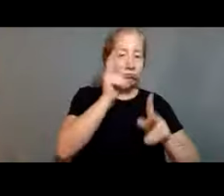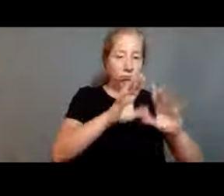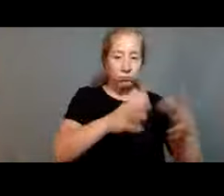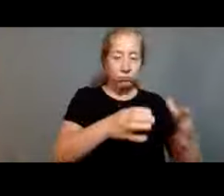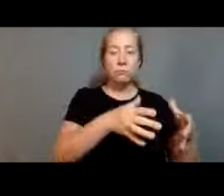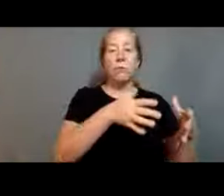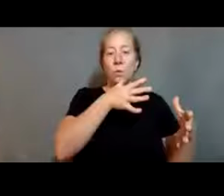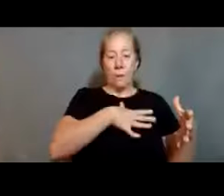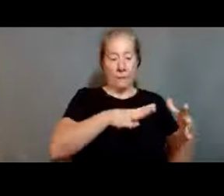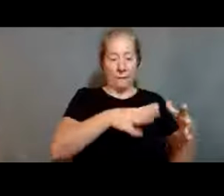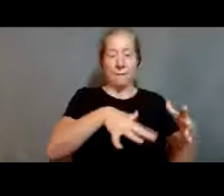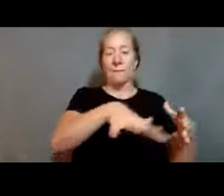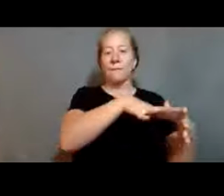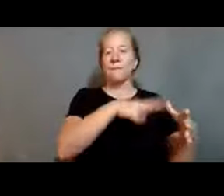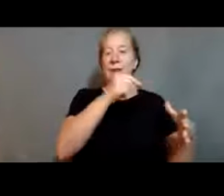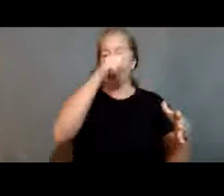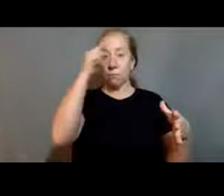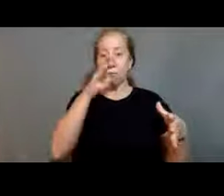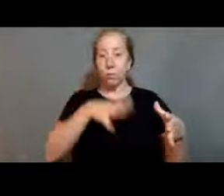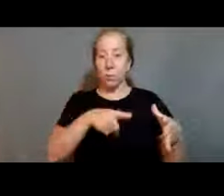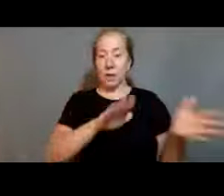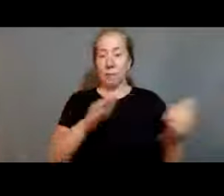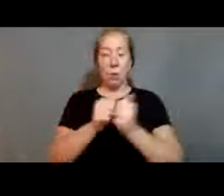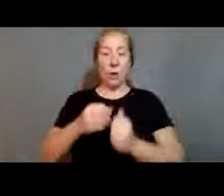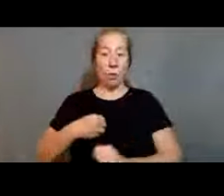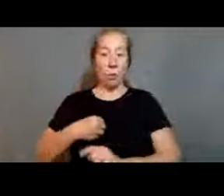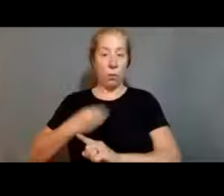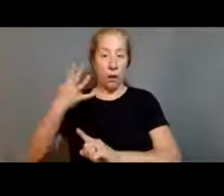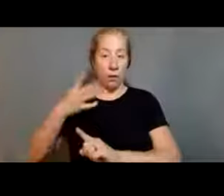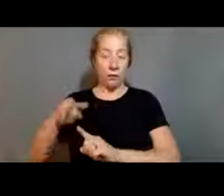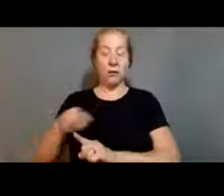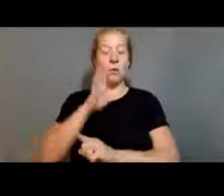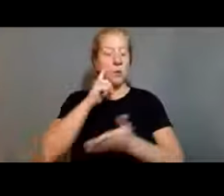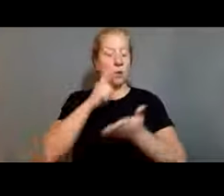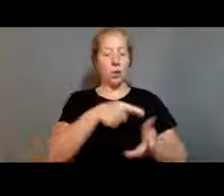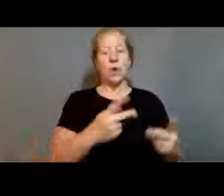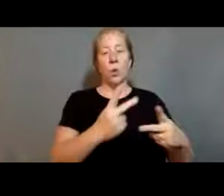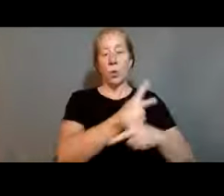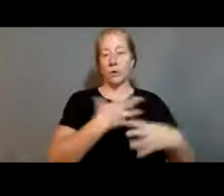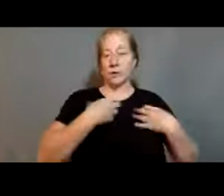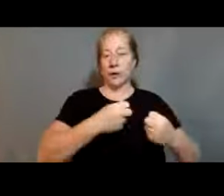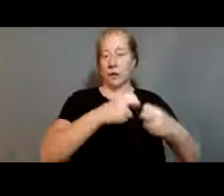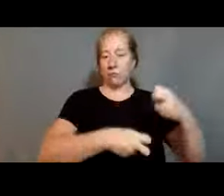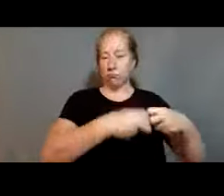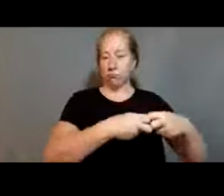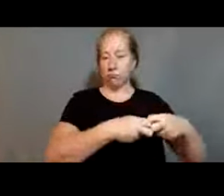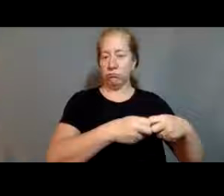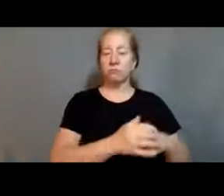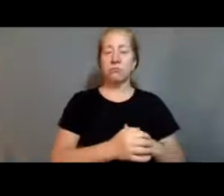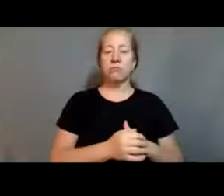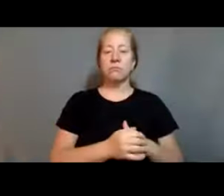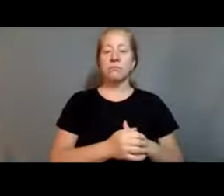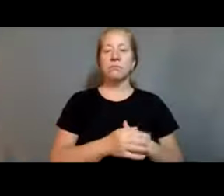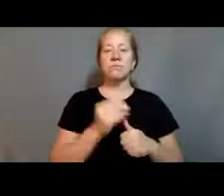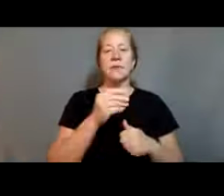women as well as African American women compared to white women. Also, there are poor